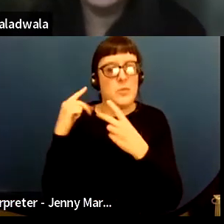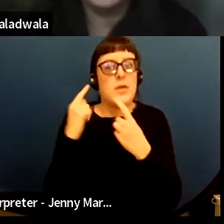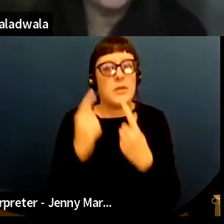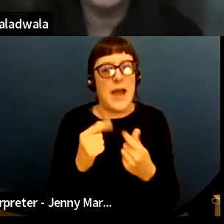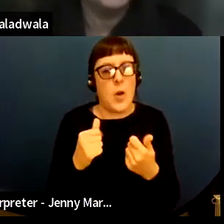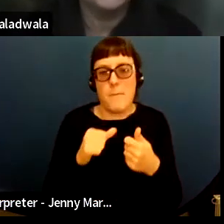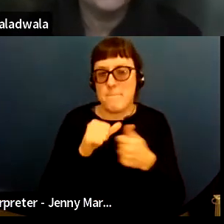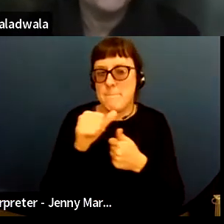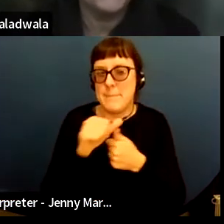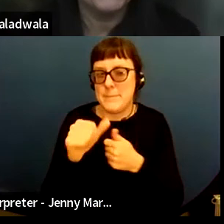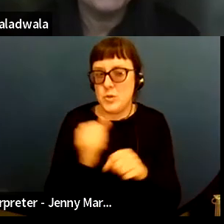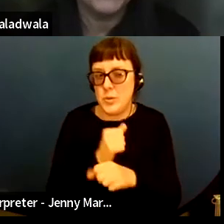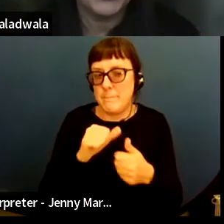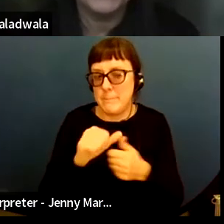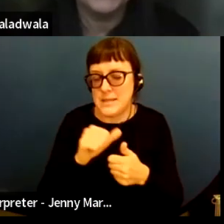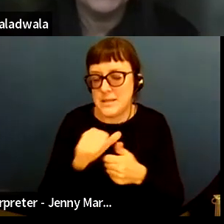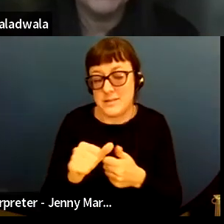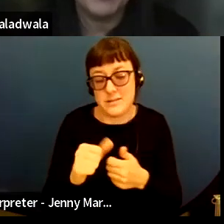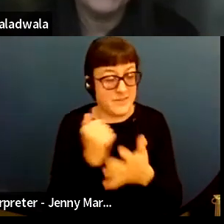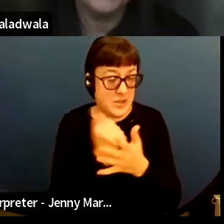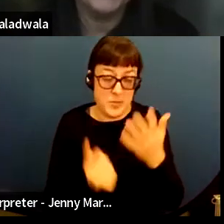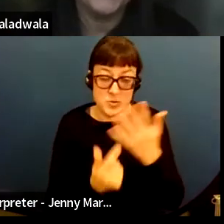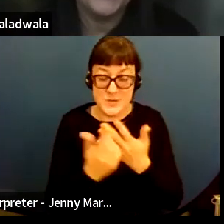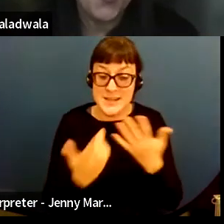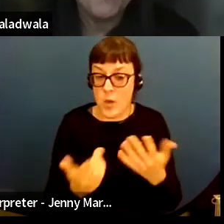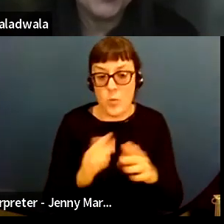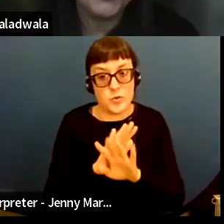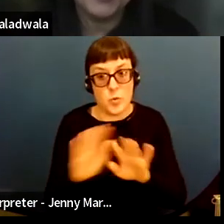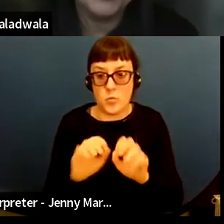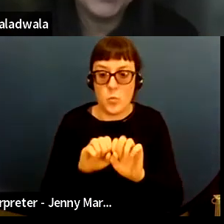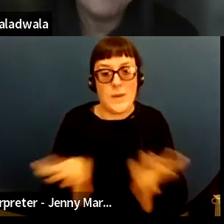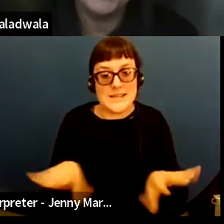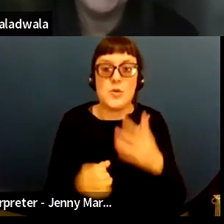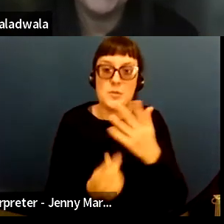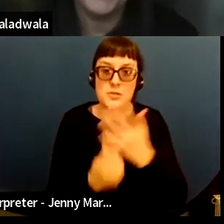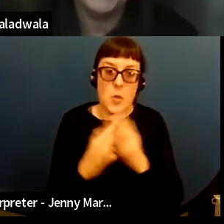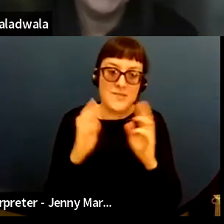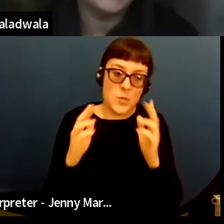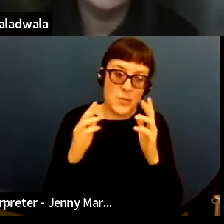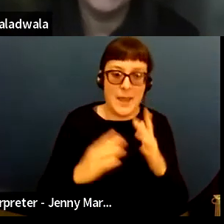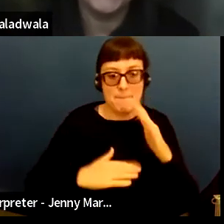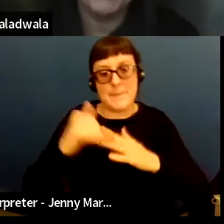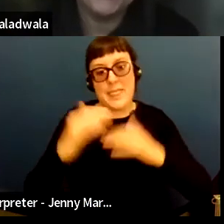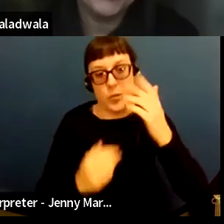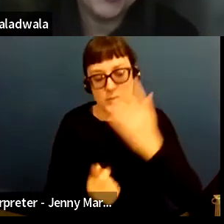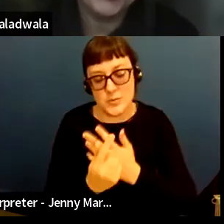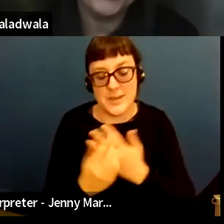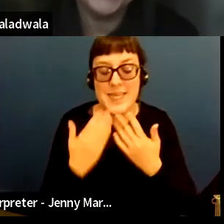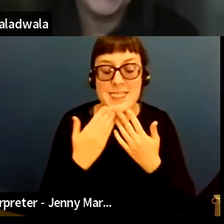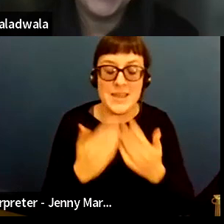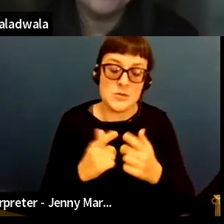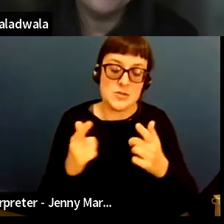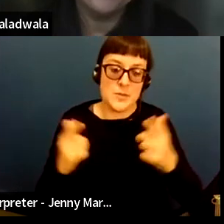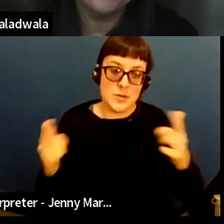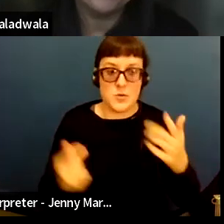it's a fantastic opportunity that would be a shame to pass up. So hopefully we'll be able to capitalize on that. And again, thanks so much for this